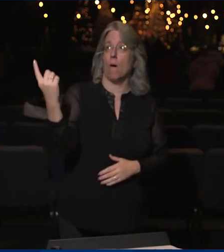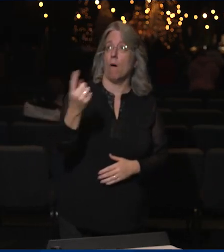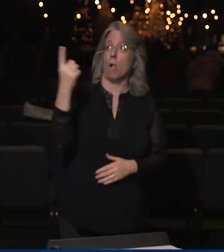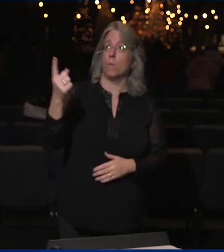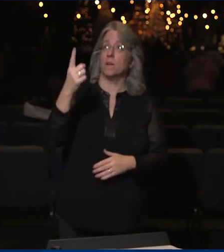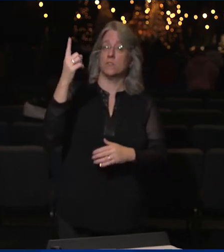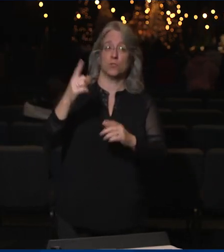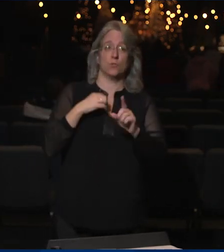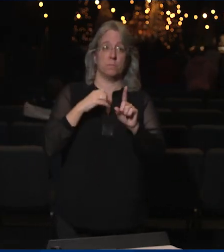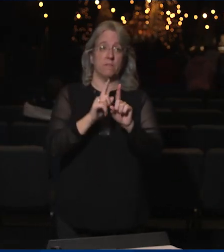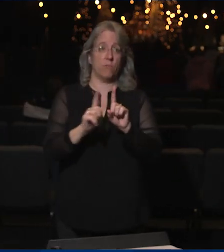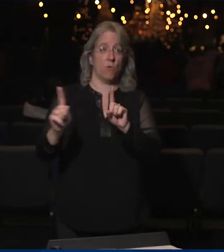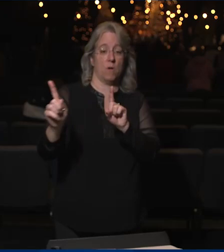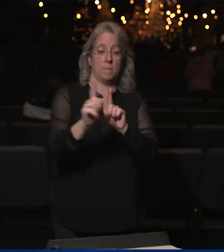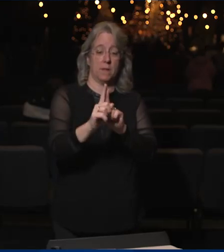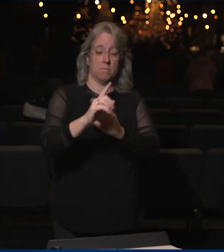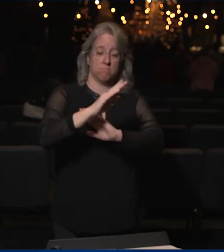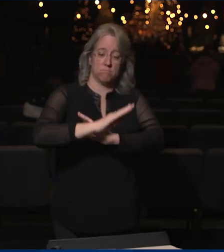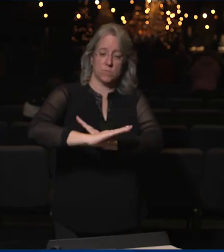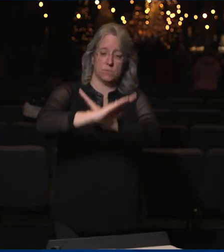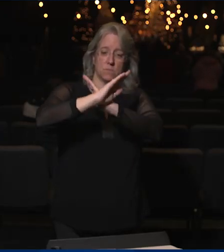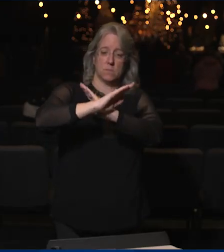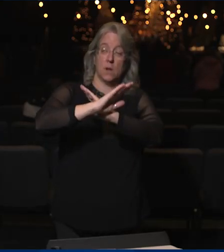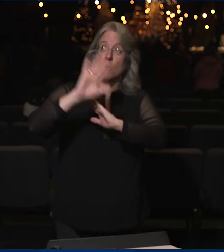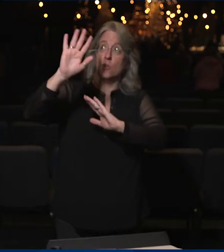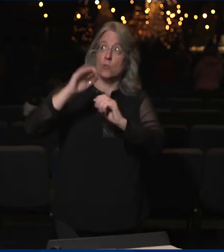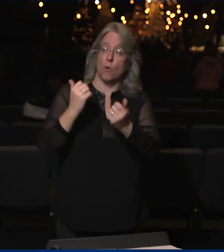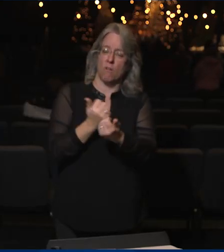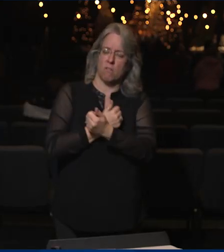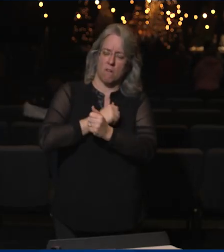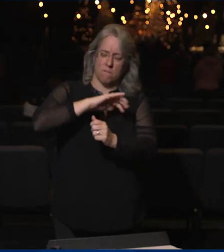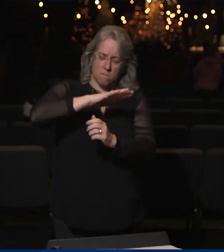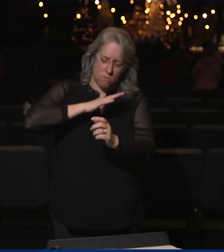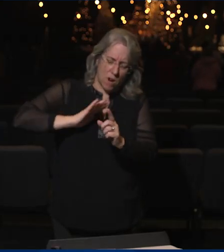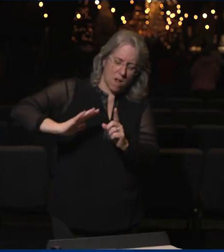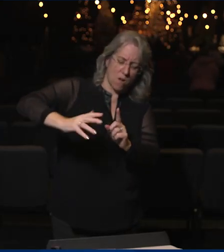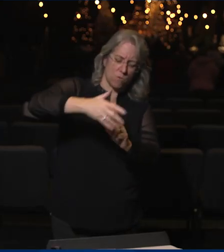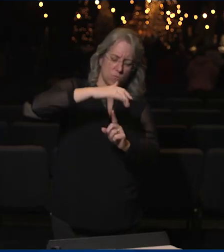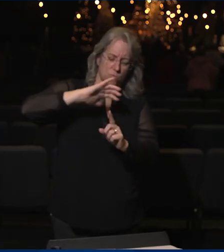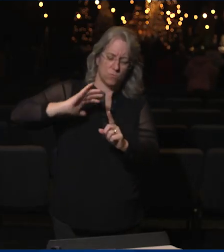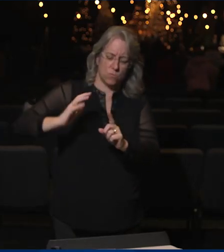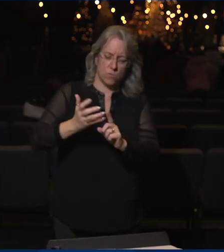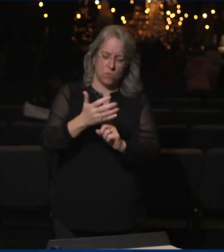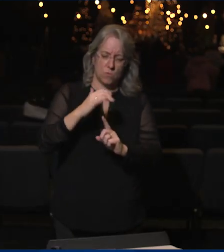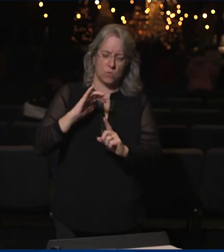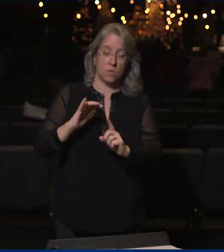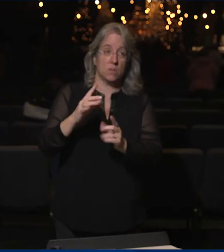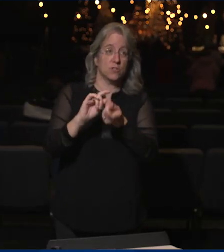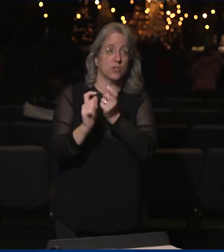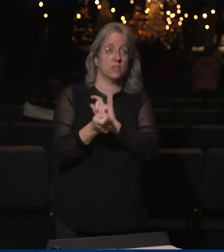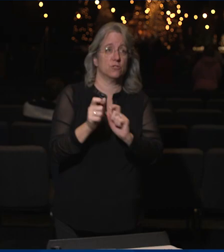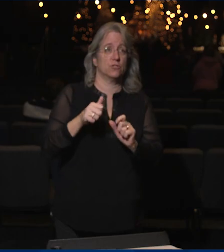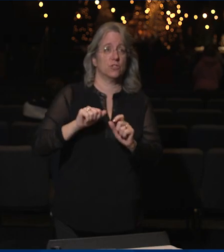before me, your love surrounds me, changing the